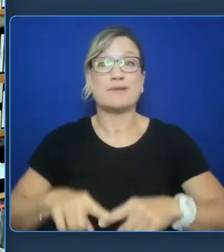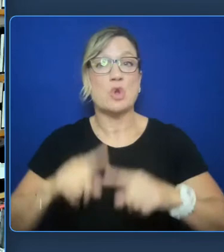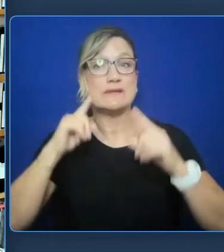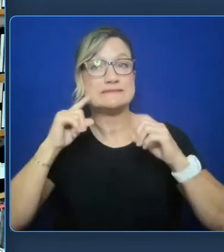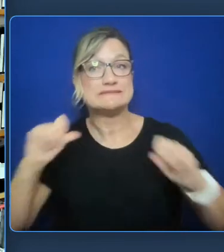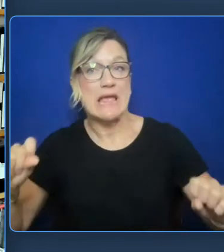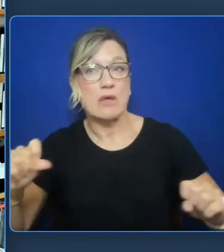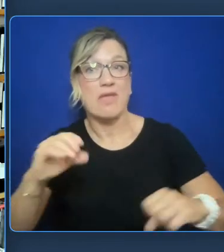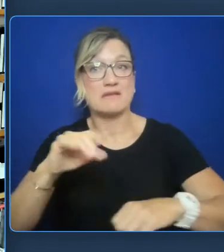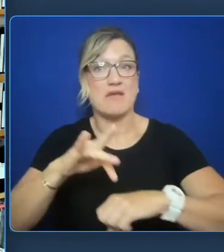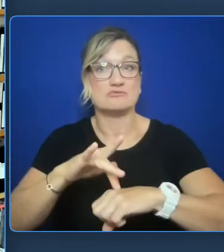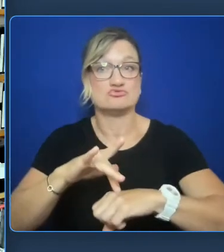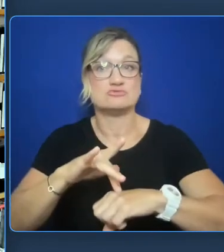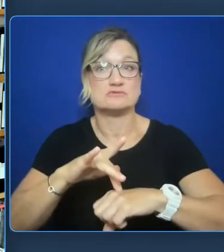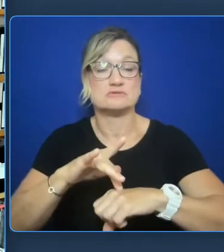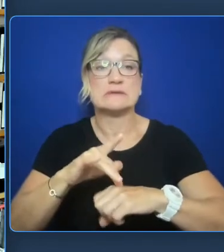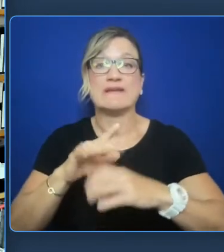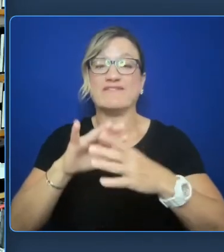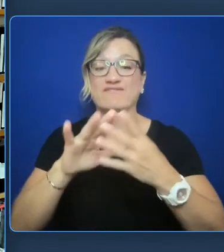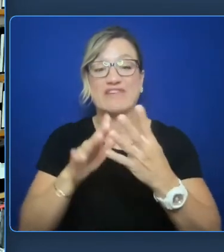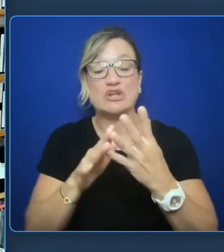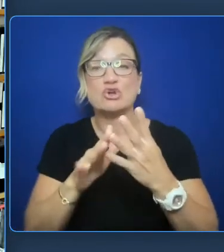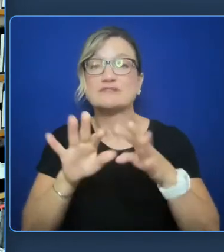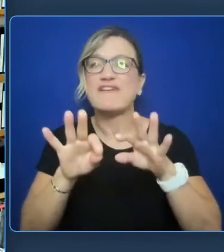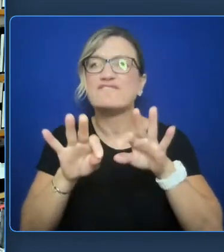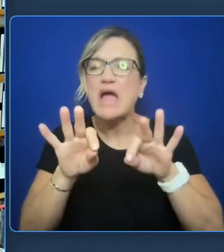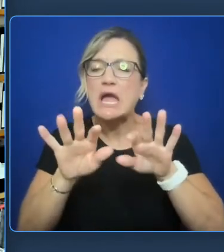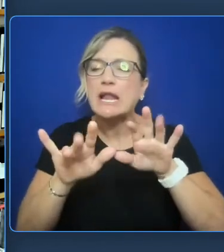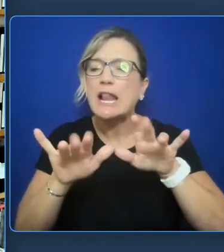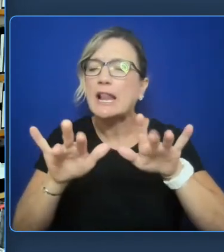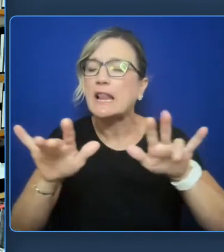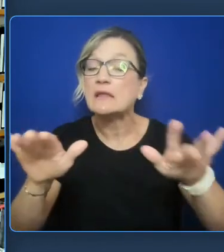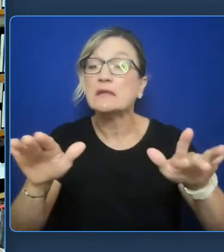and through touch. His fingers find, you